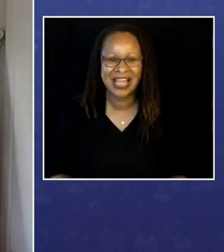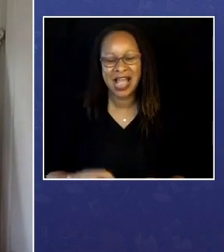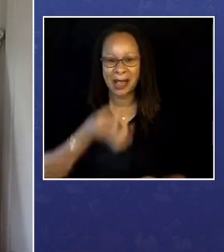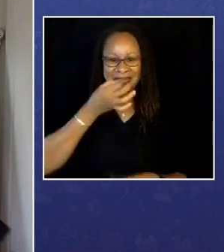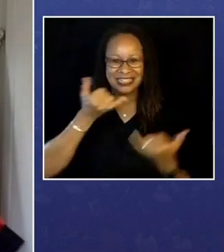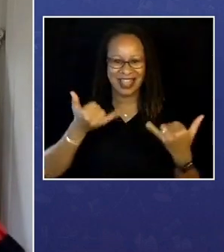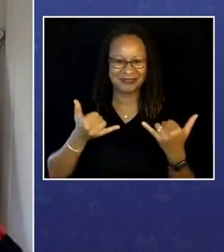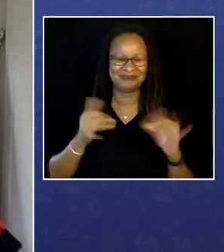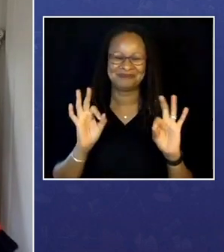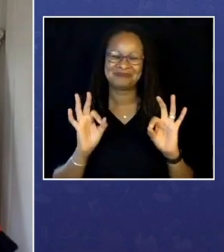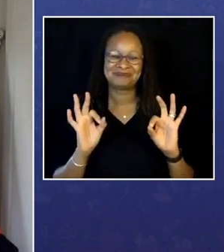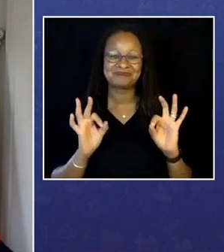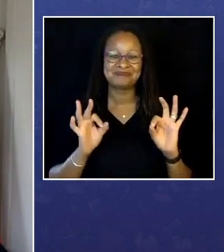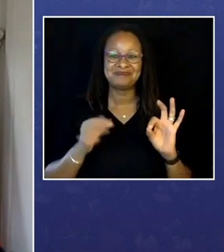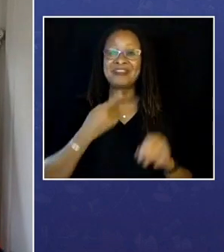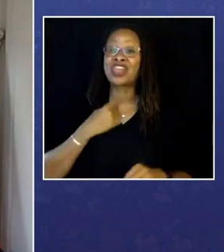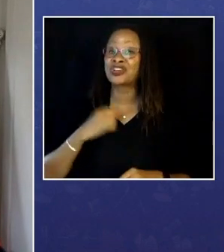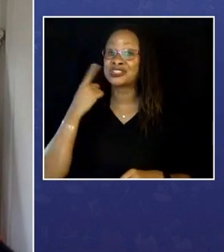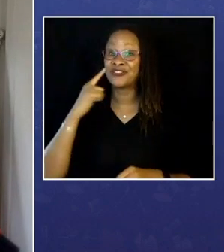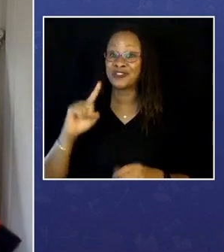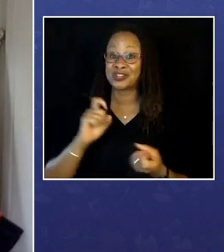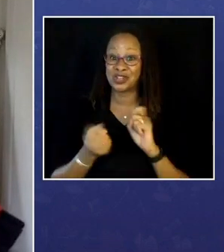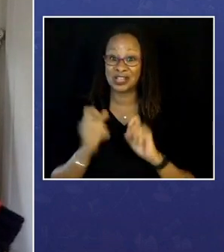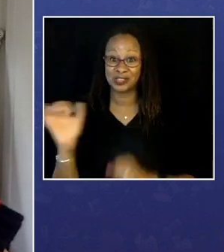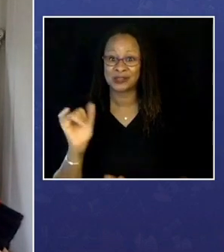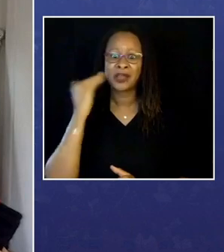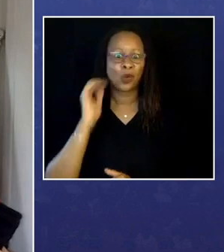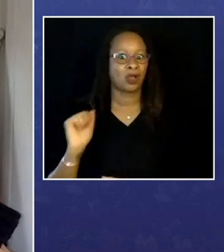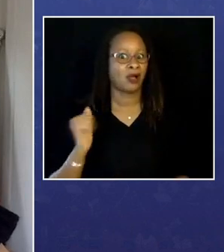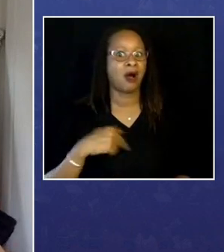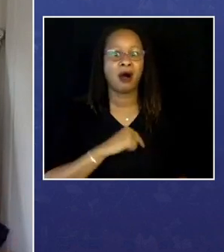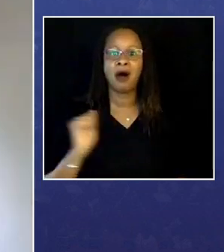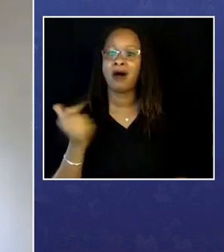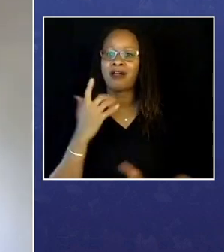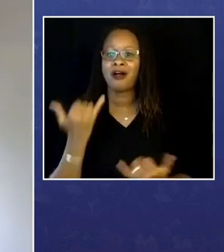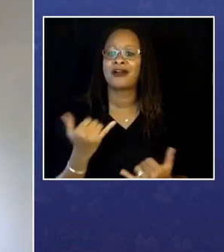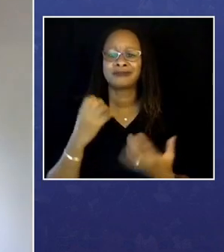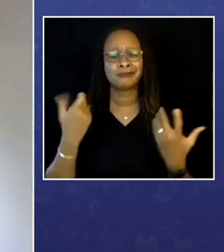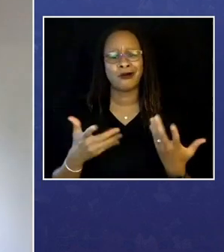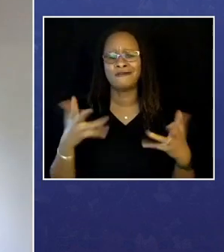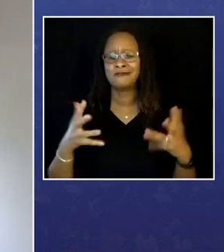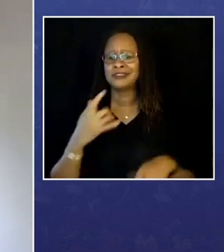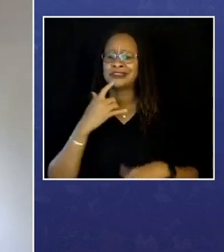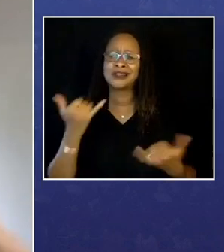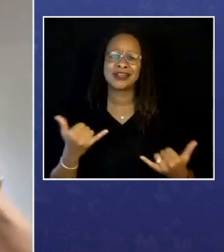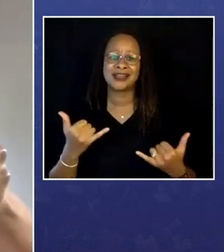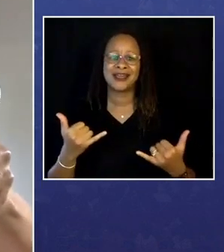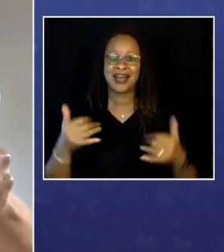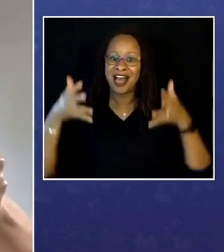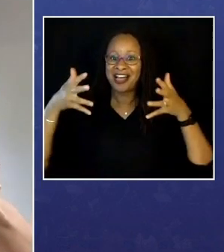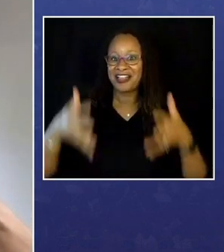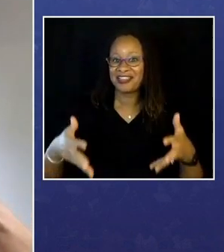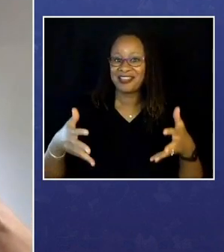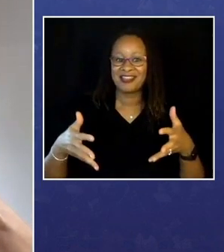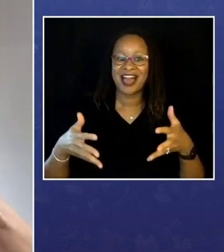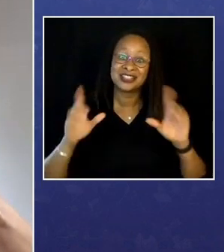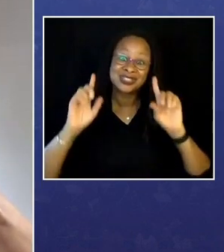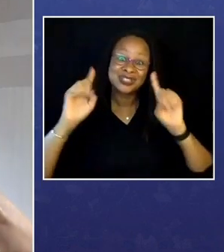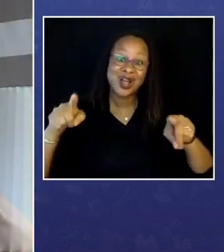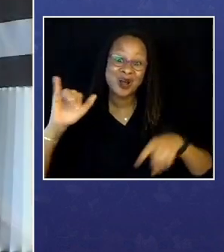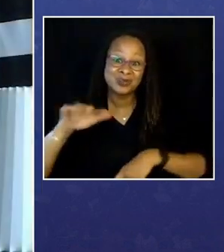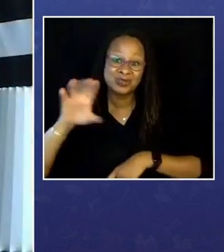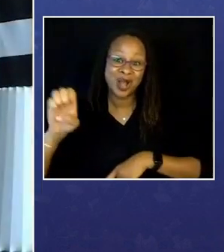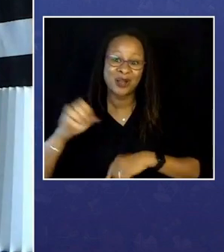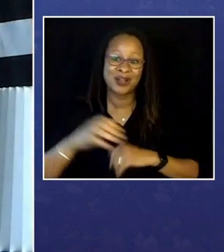now. And I am thirsty for change. And I know all of us are. So all I can say now is, let's go,